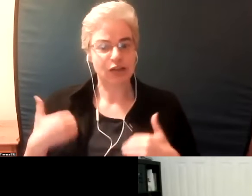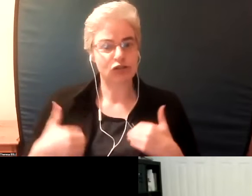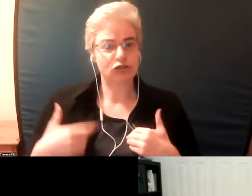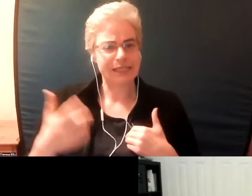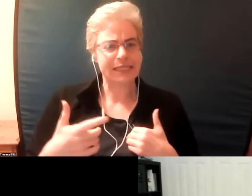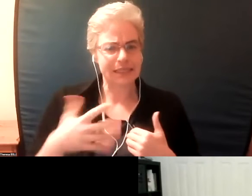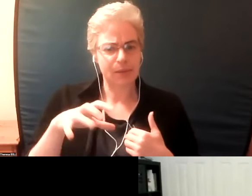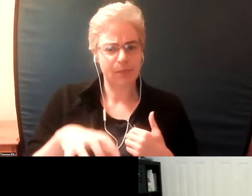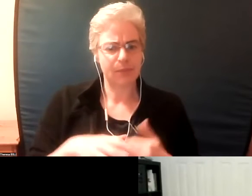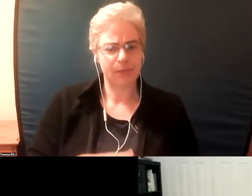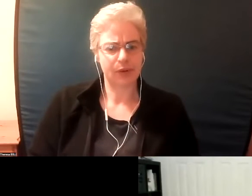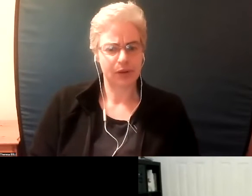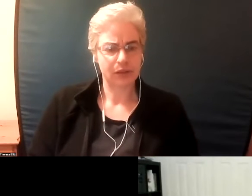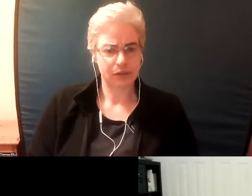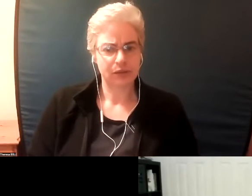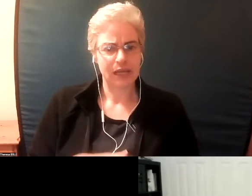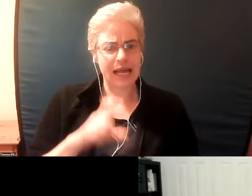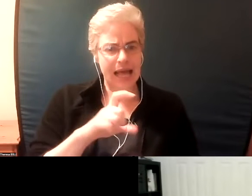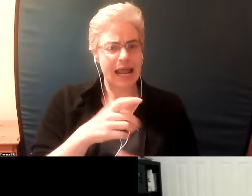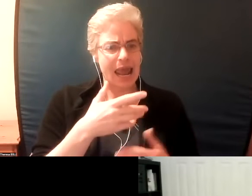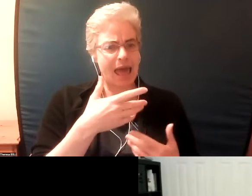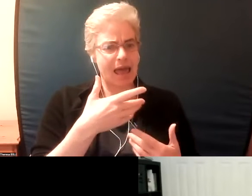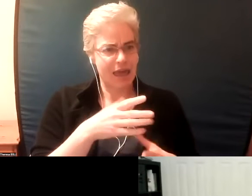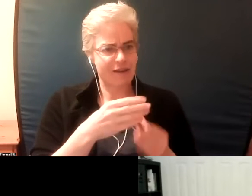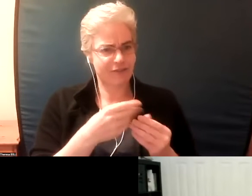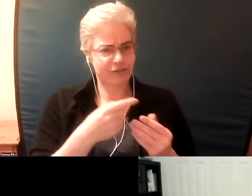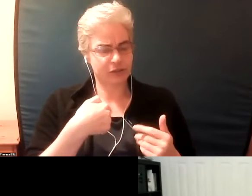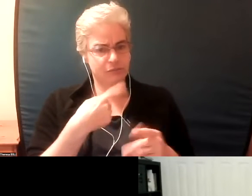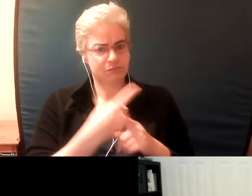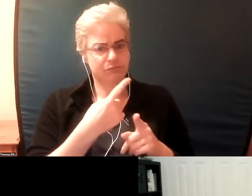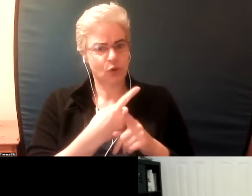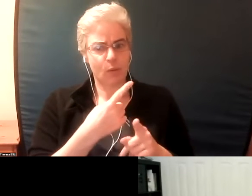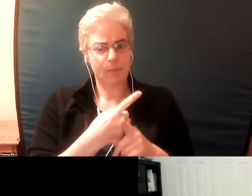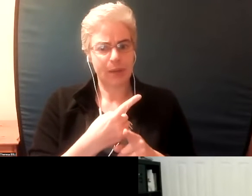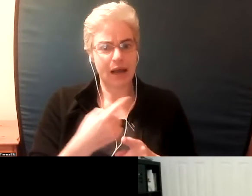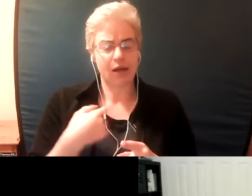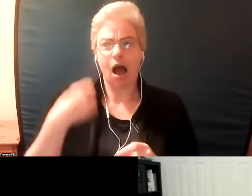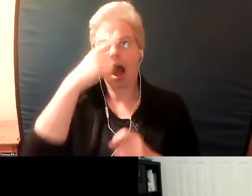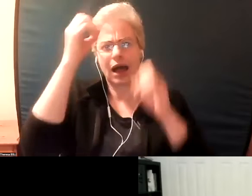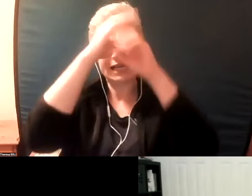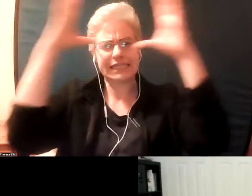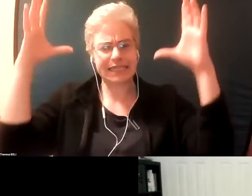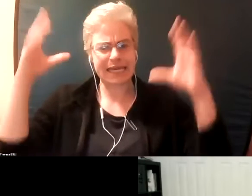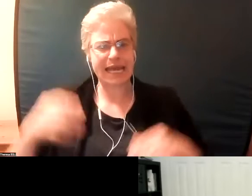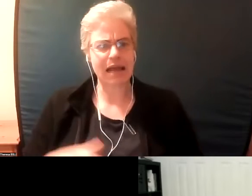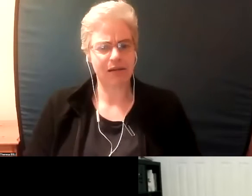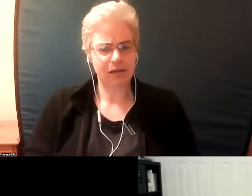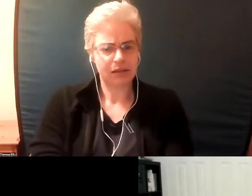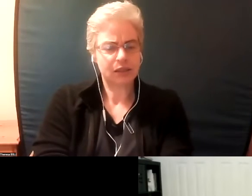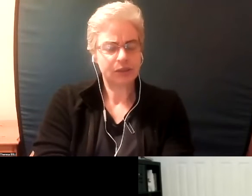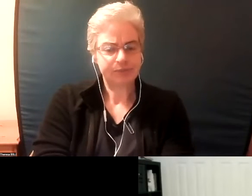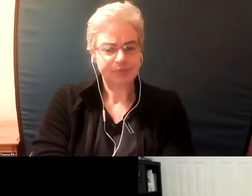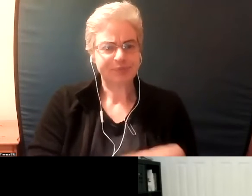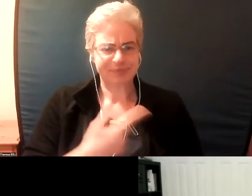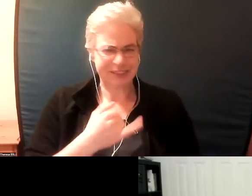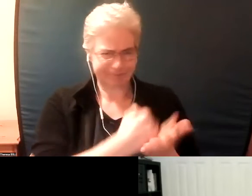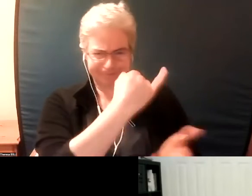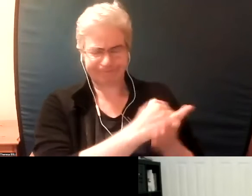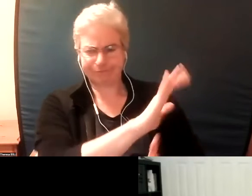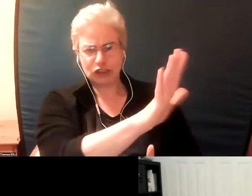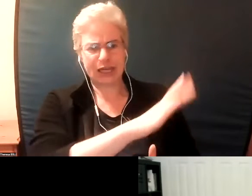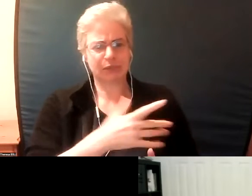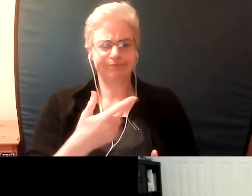place that Claire left me with, which was that idea of that she objects to the idea of